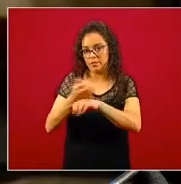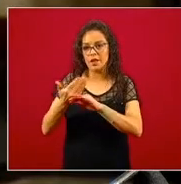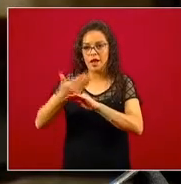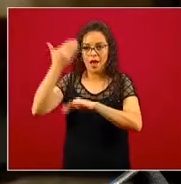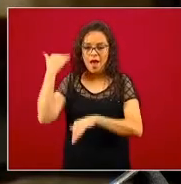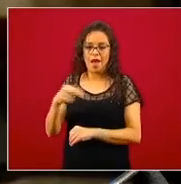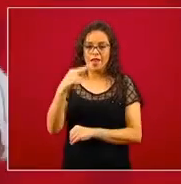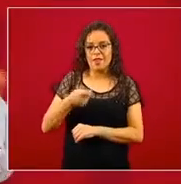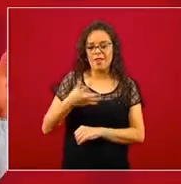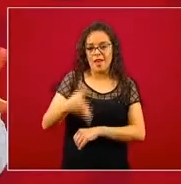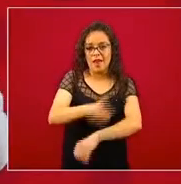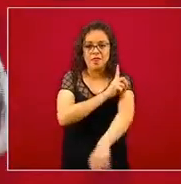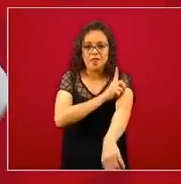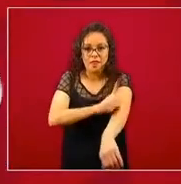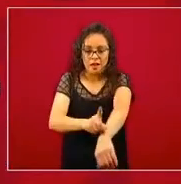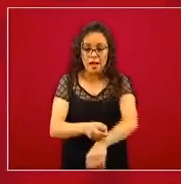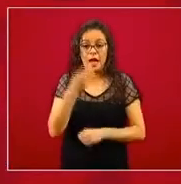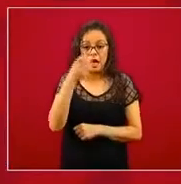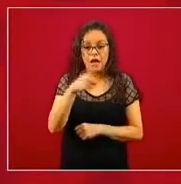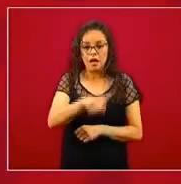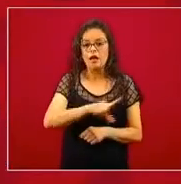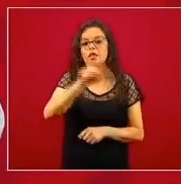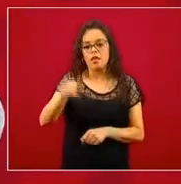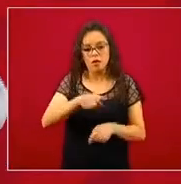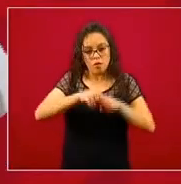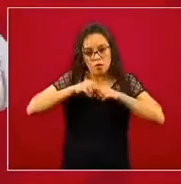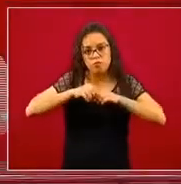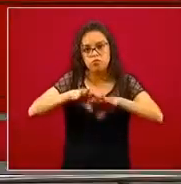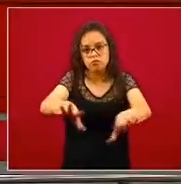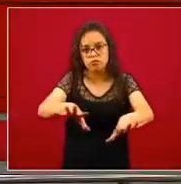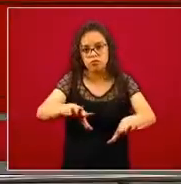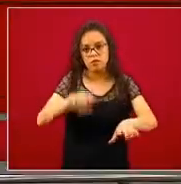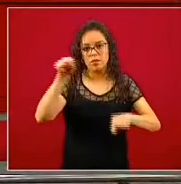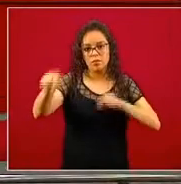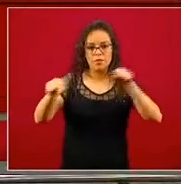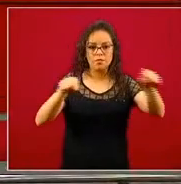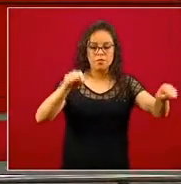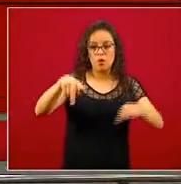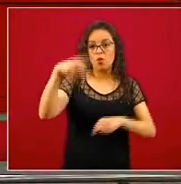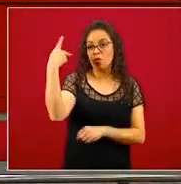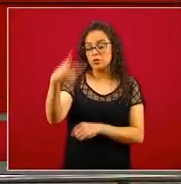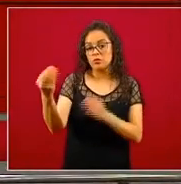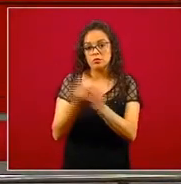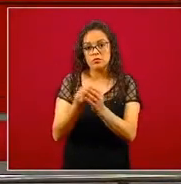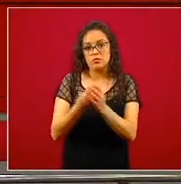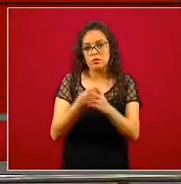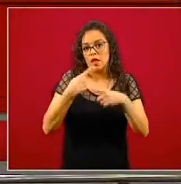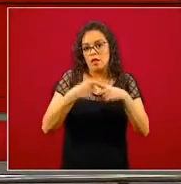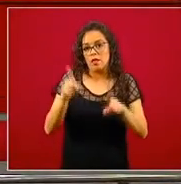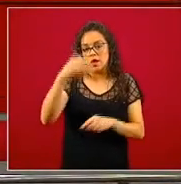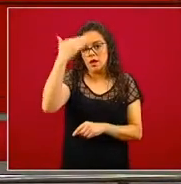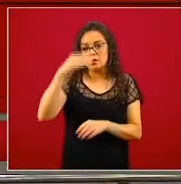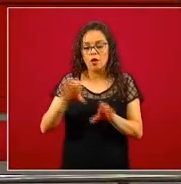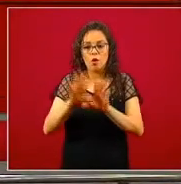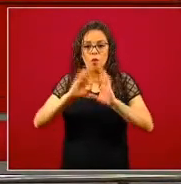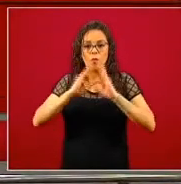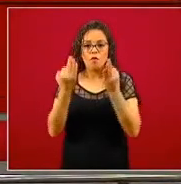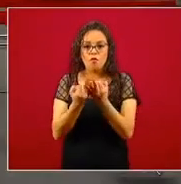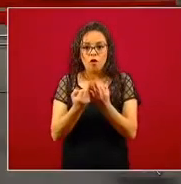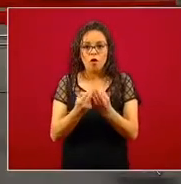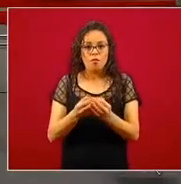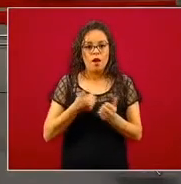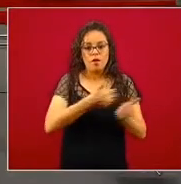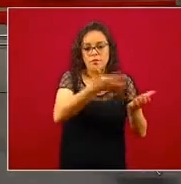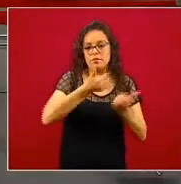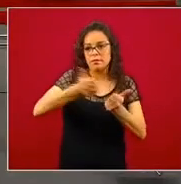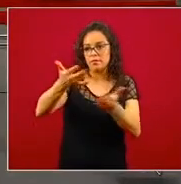the planes, the inputs come at the central level of the Social Security. To give you an example, the